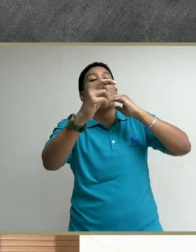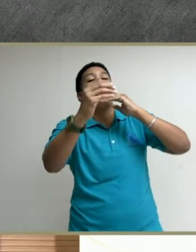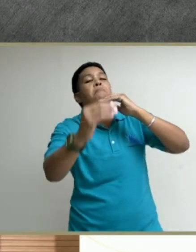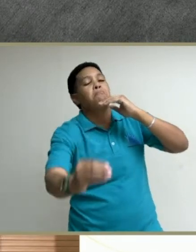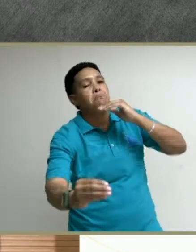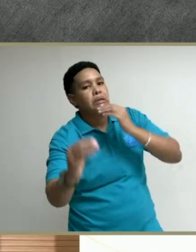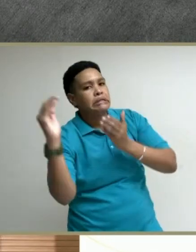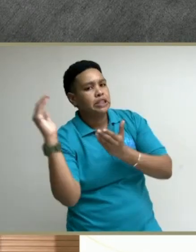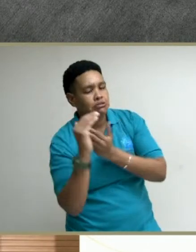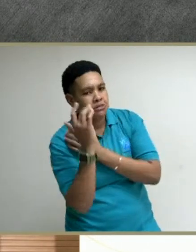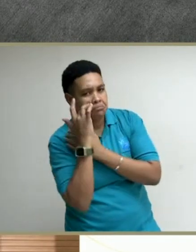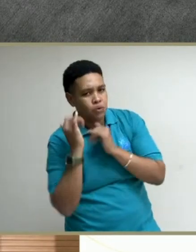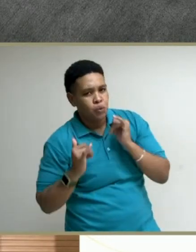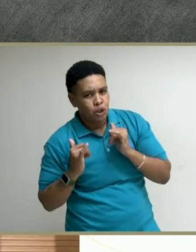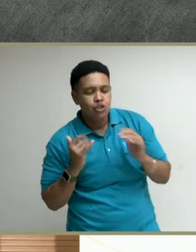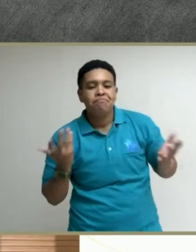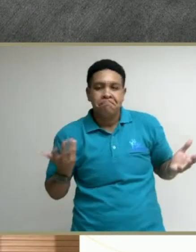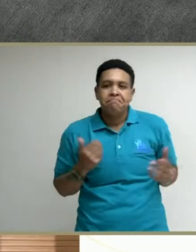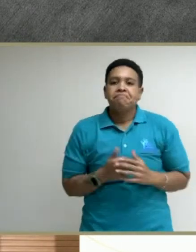cases.